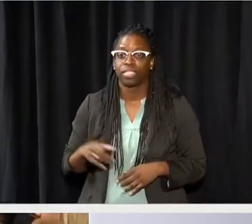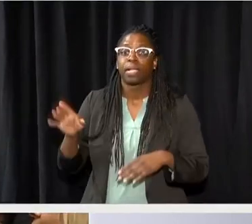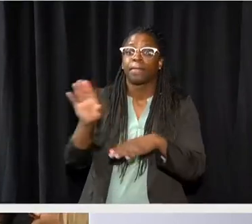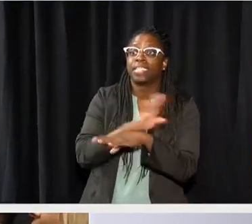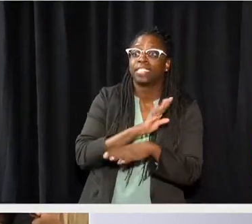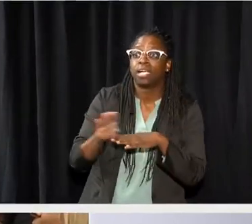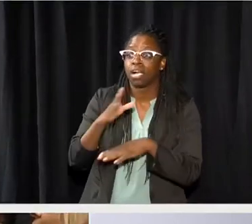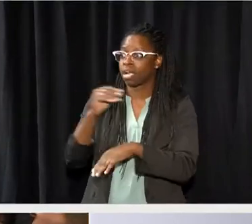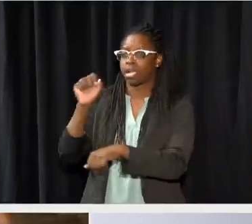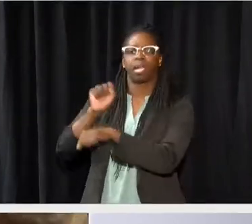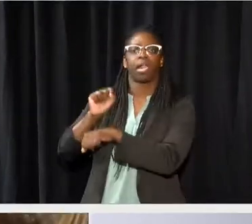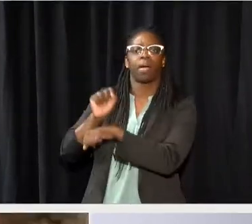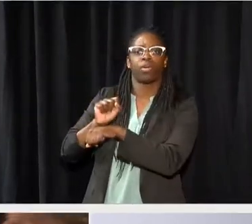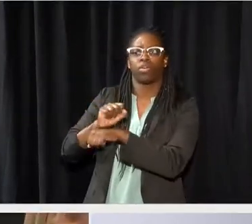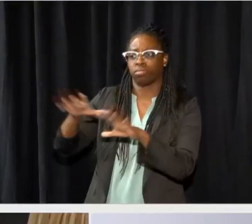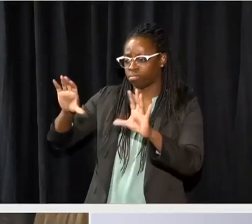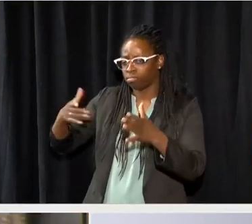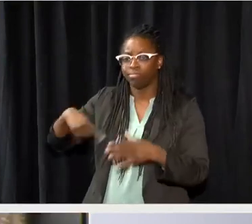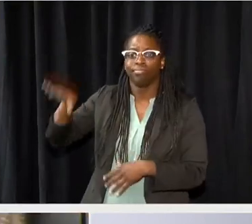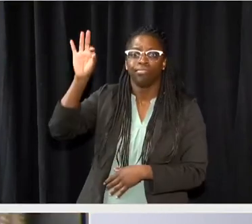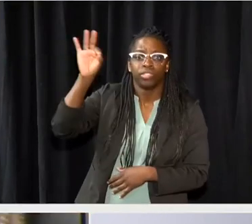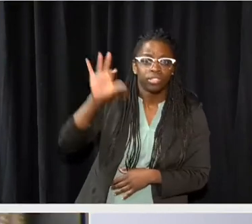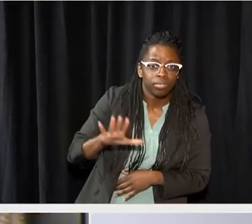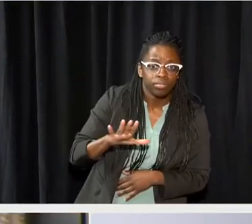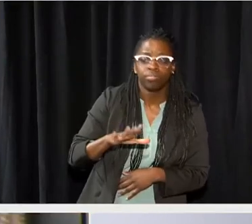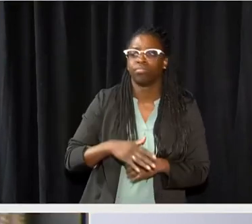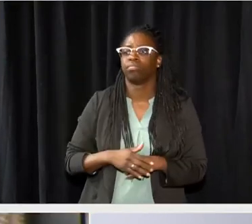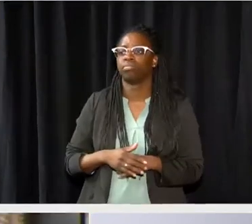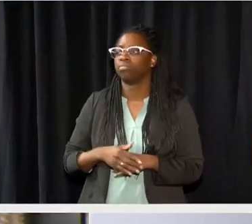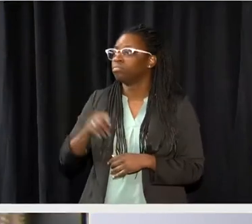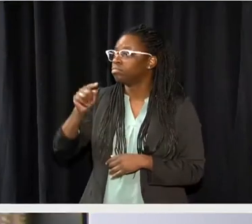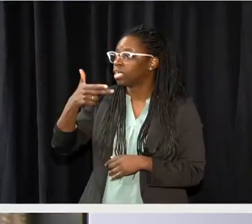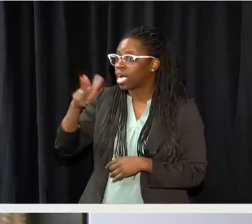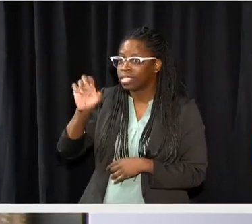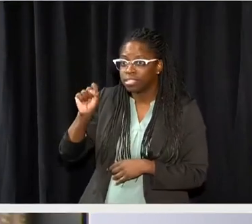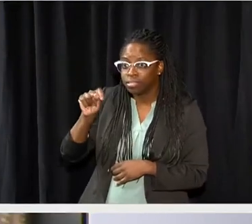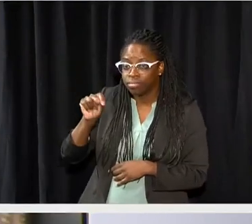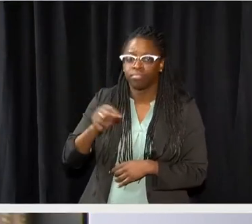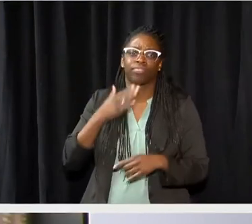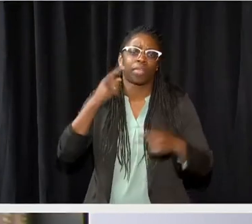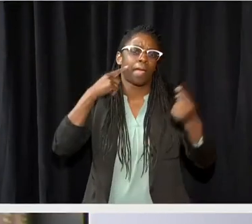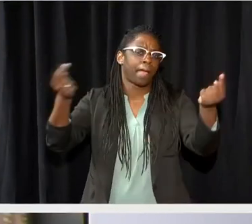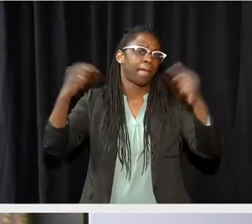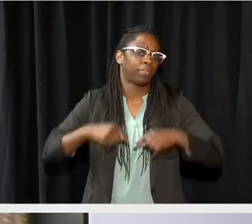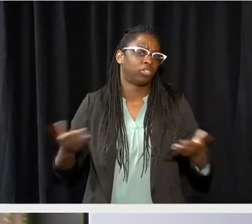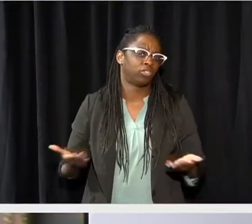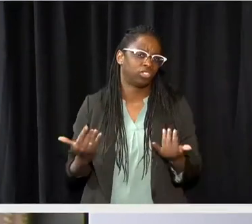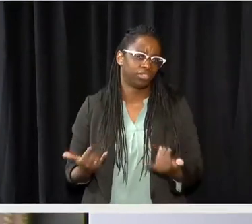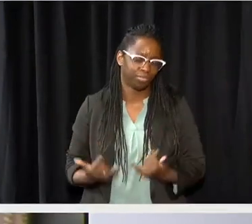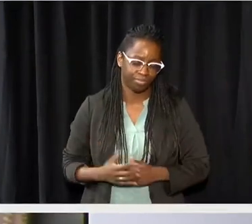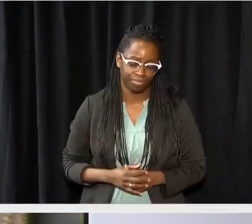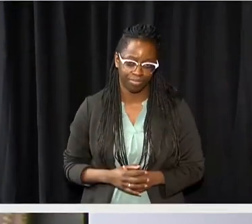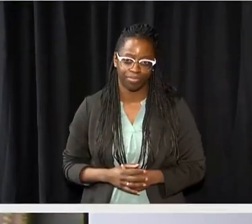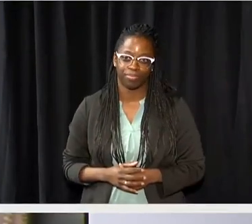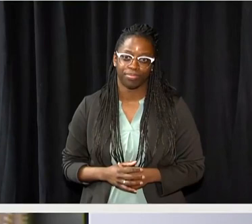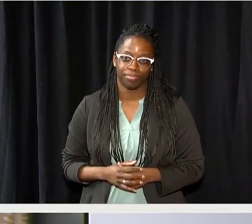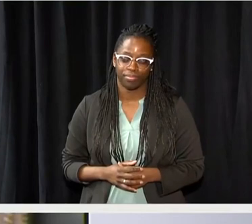leaders from business and labor, clergy and guests, thank you for being here tonight.